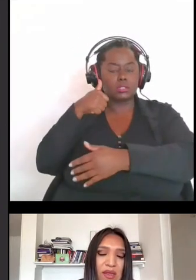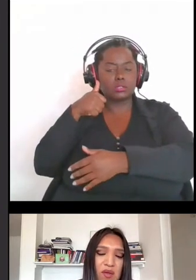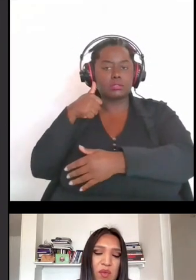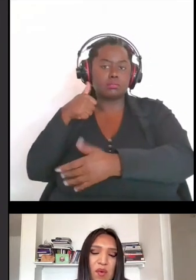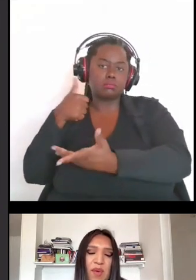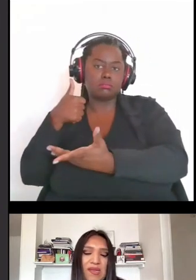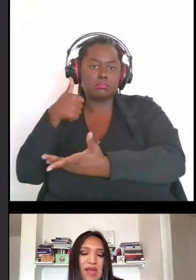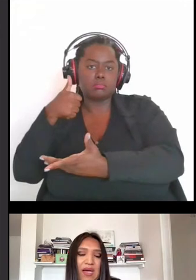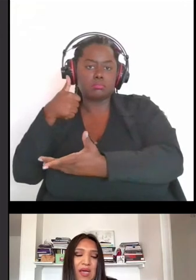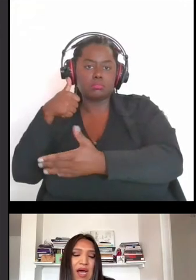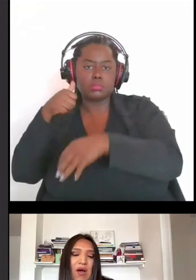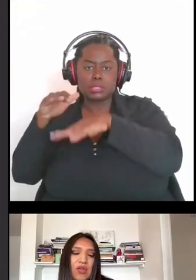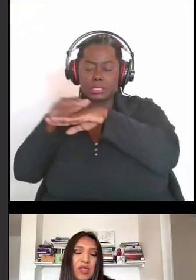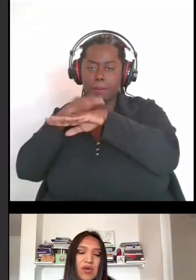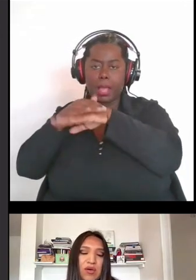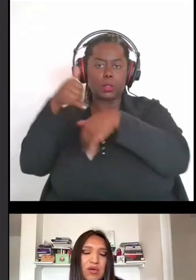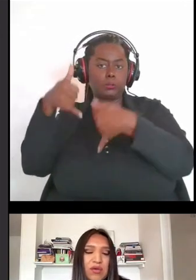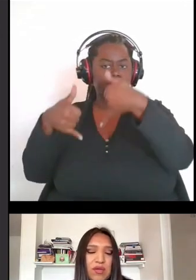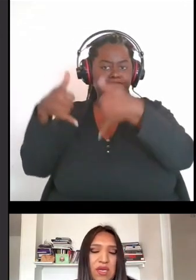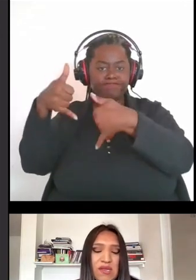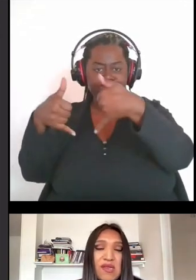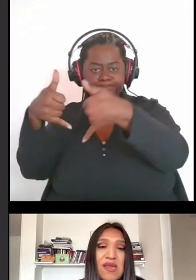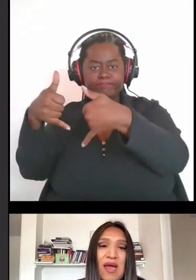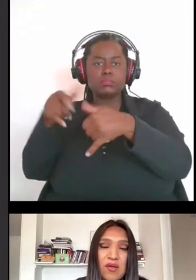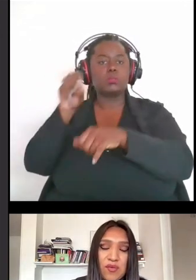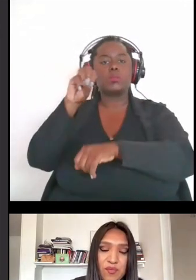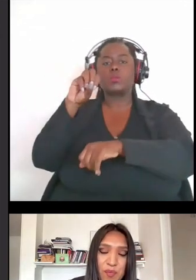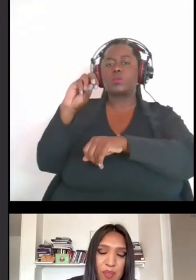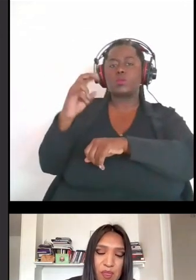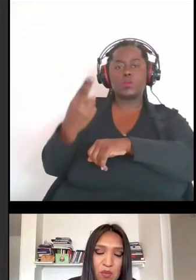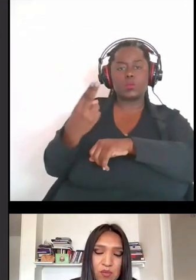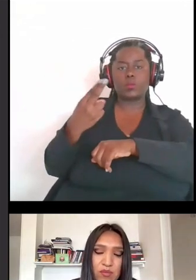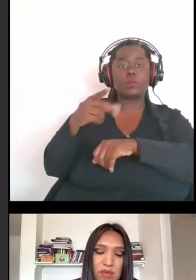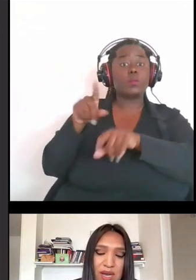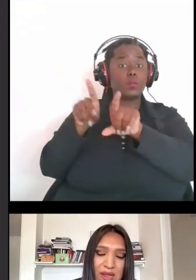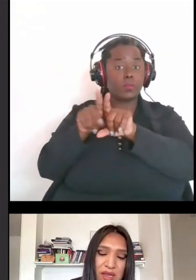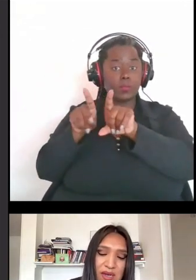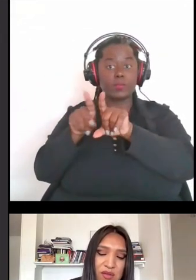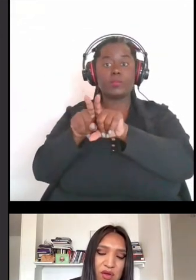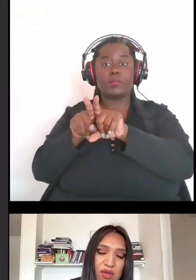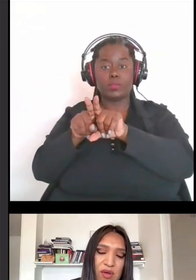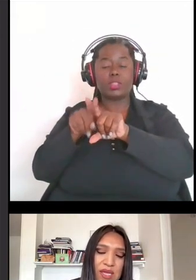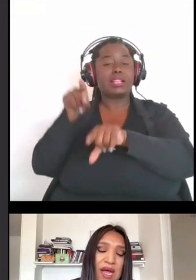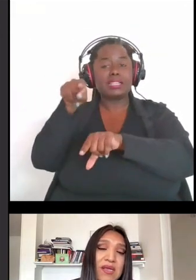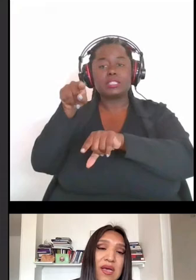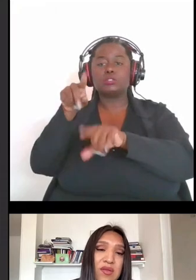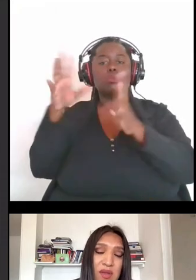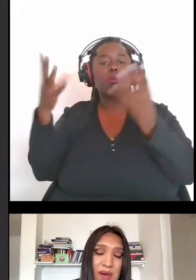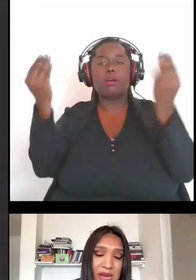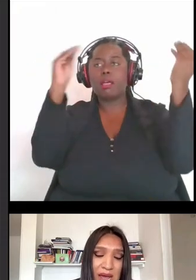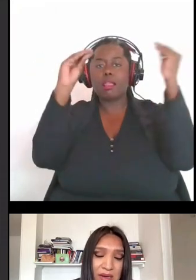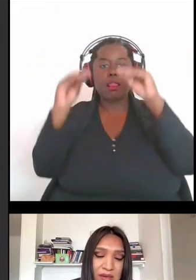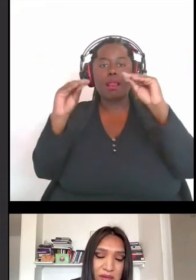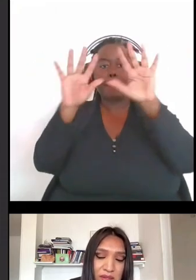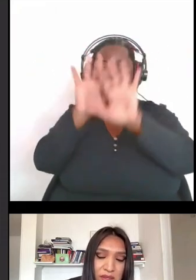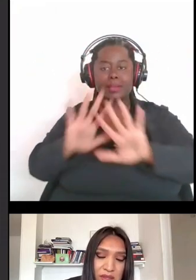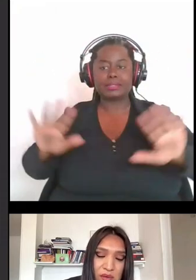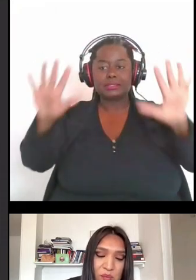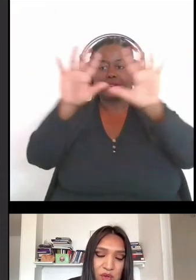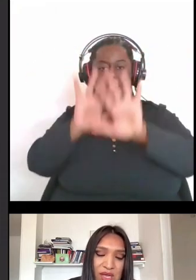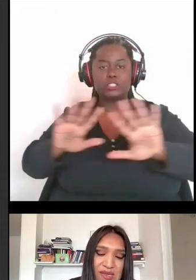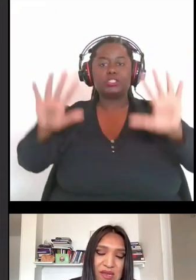with penises and high-heeled shoes everything is part of the same chaotic and necessary